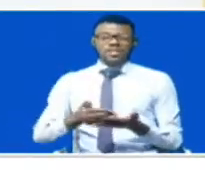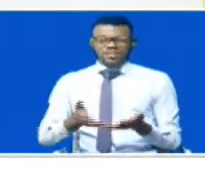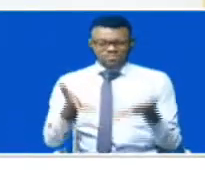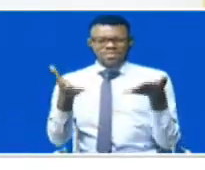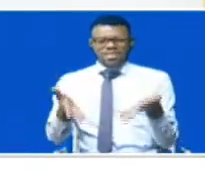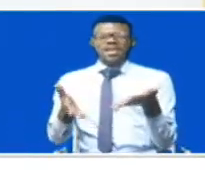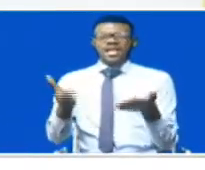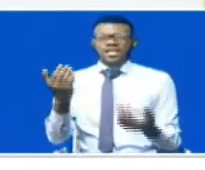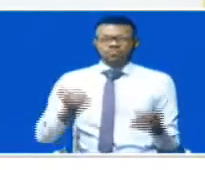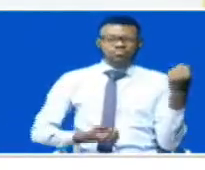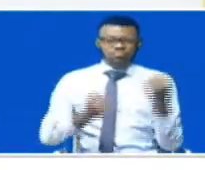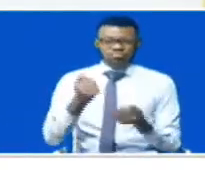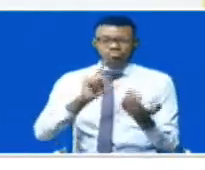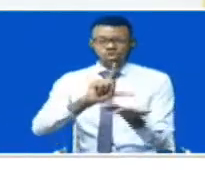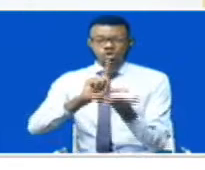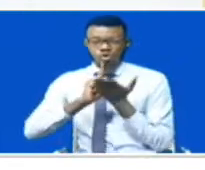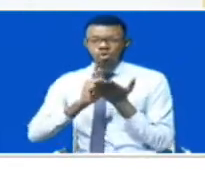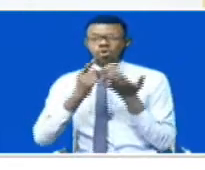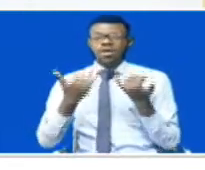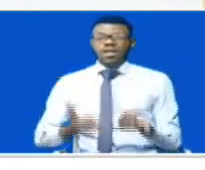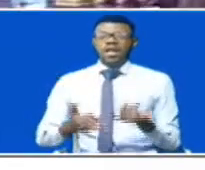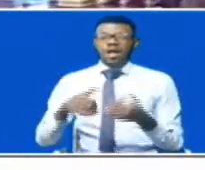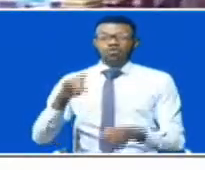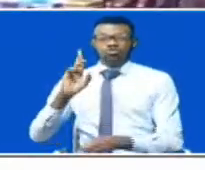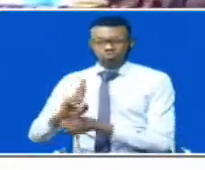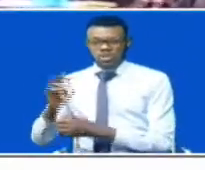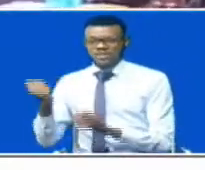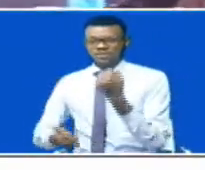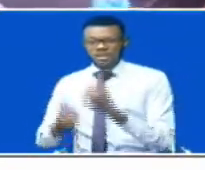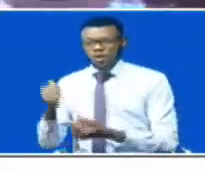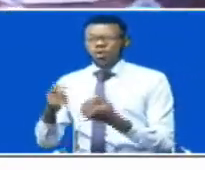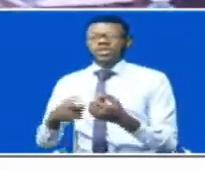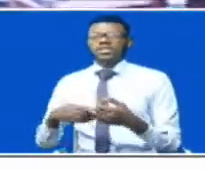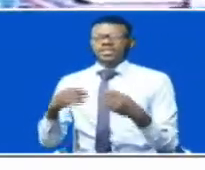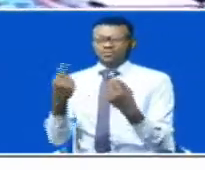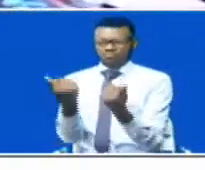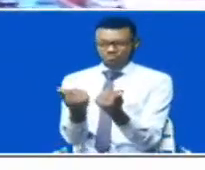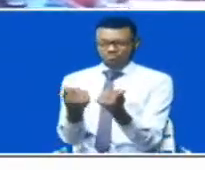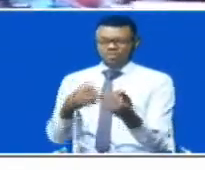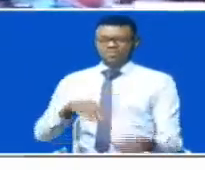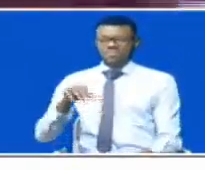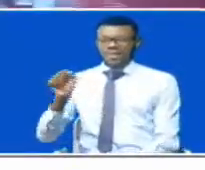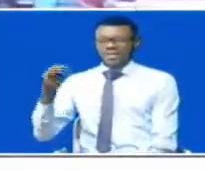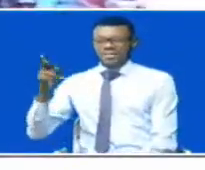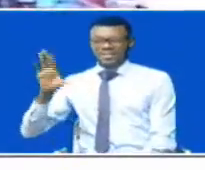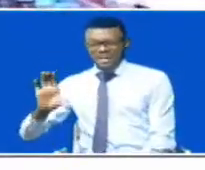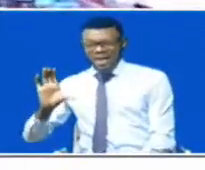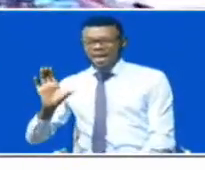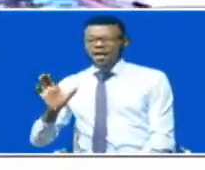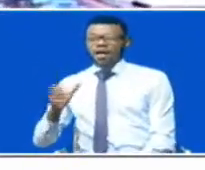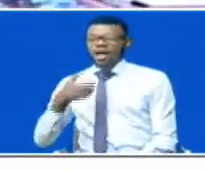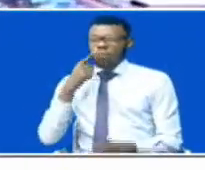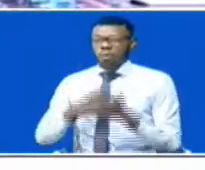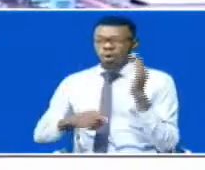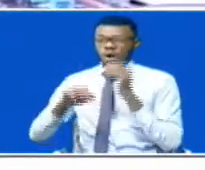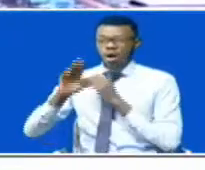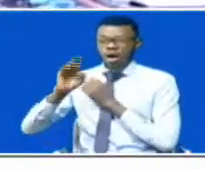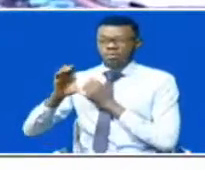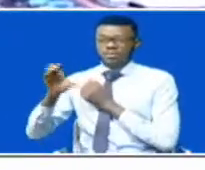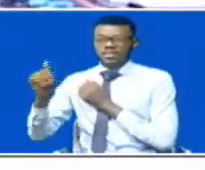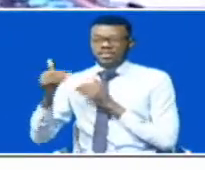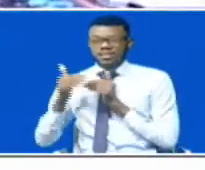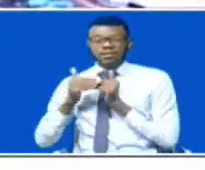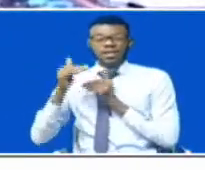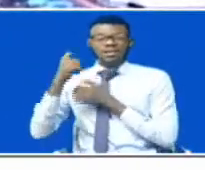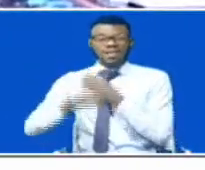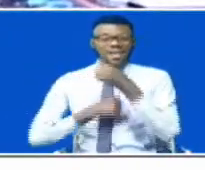the car loan that will now be used for the car grant. According to the SRC, MCAs who will be elected in next